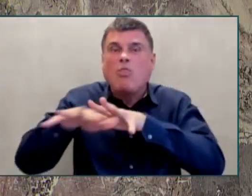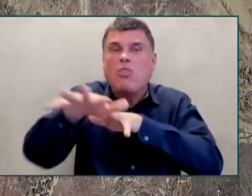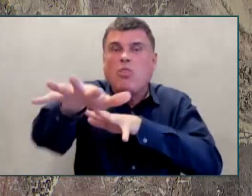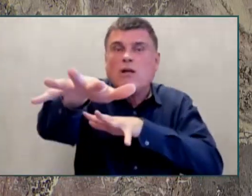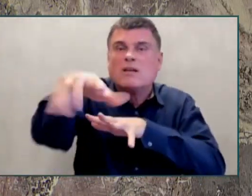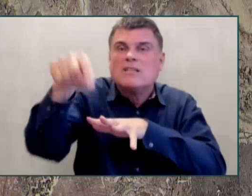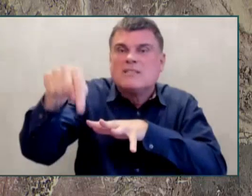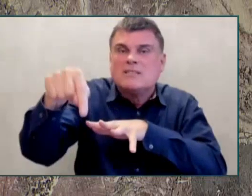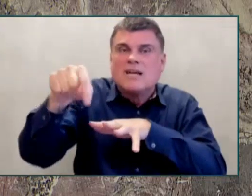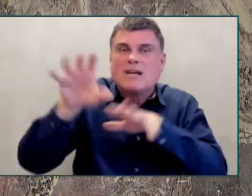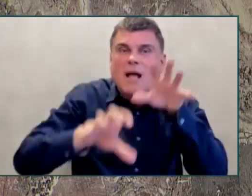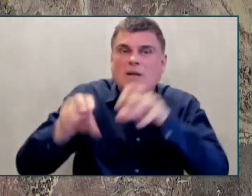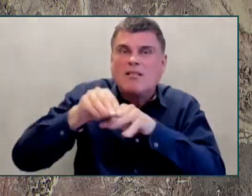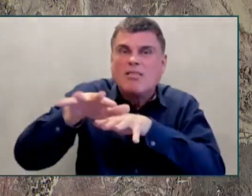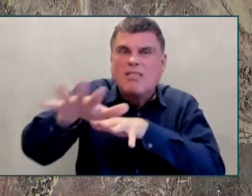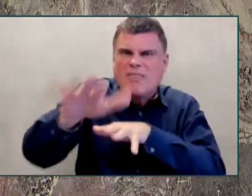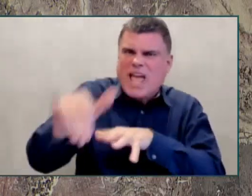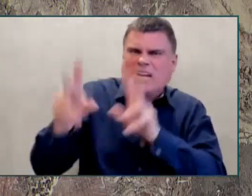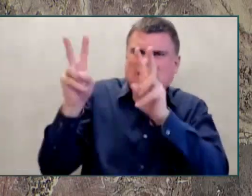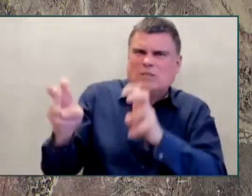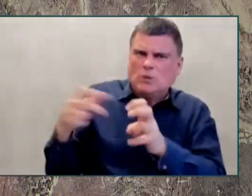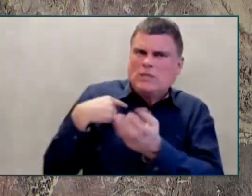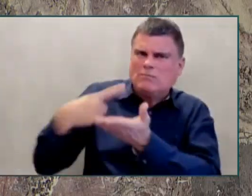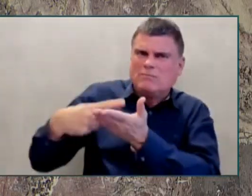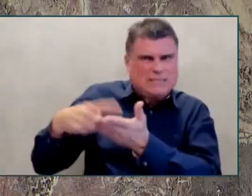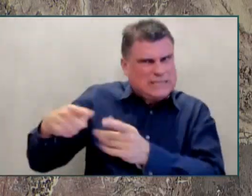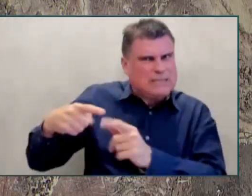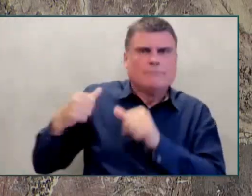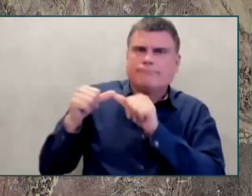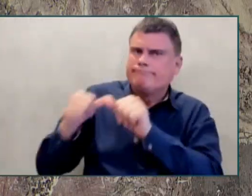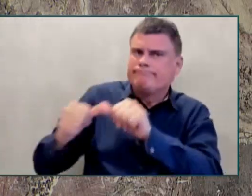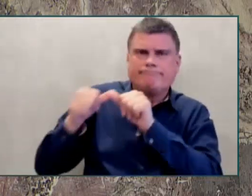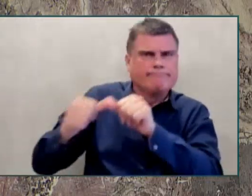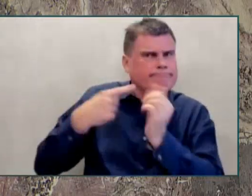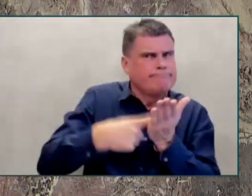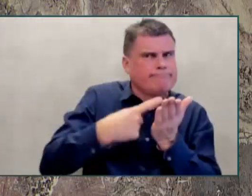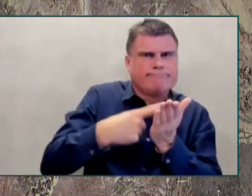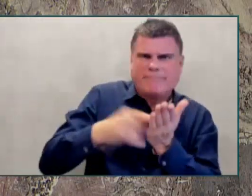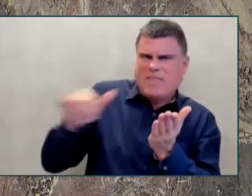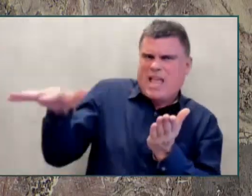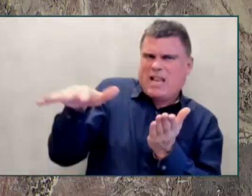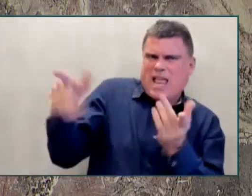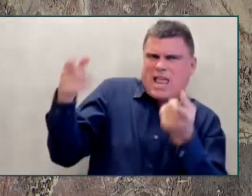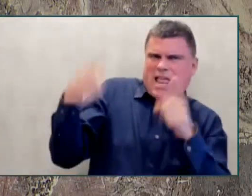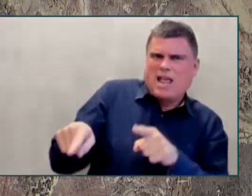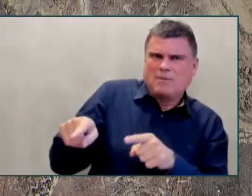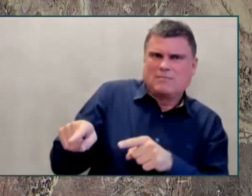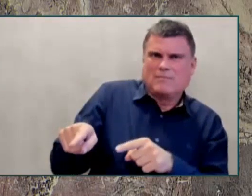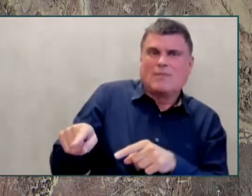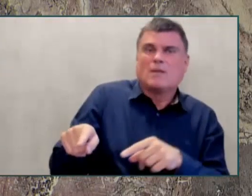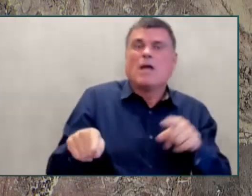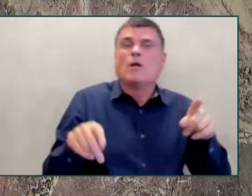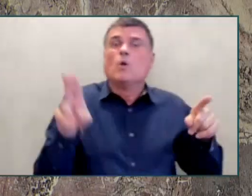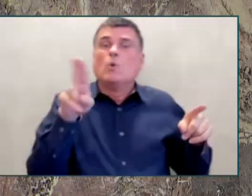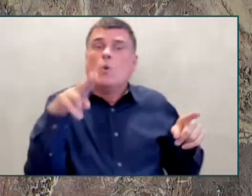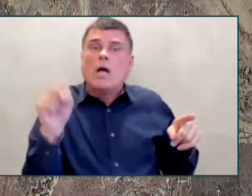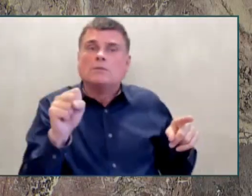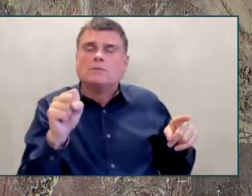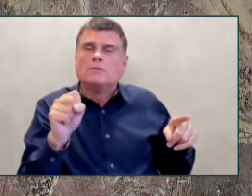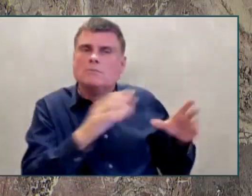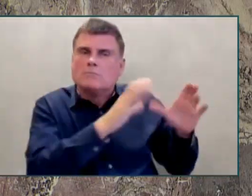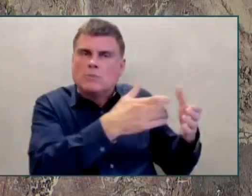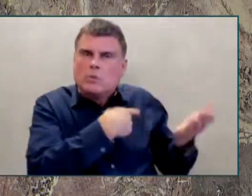of the border, with the corporation, with citizens in the area, with governments south of the border, as well as